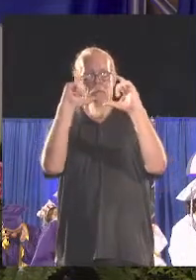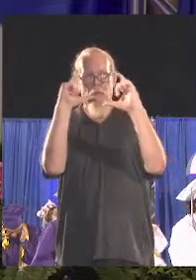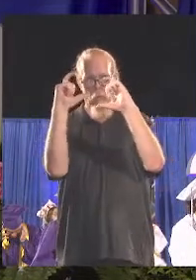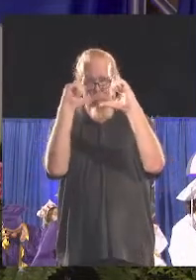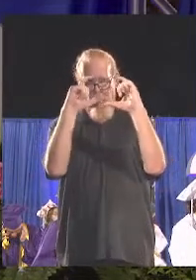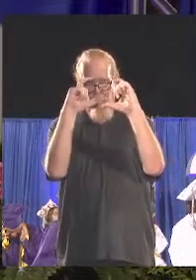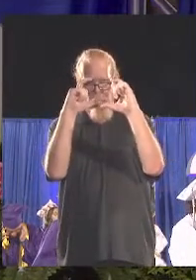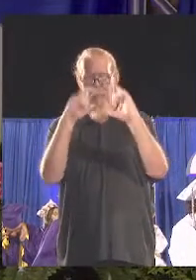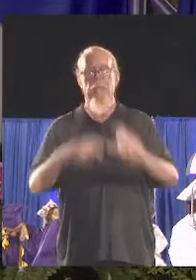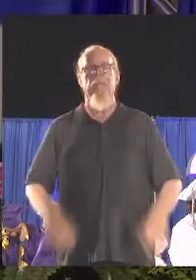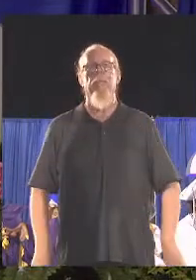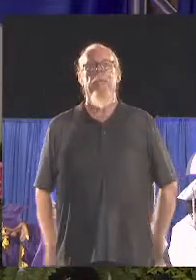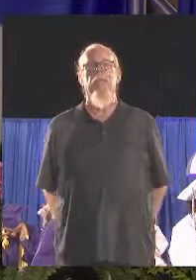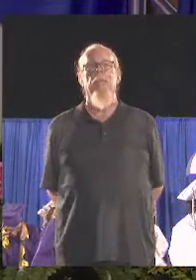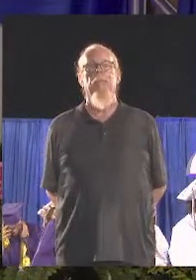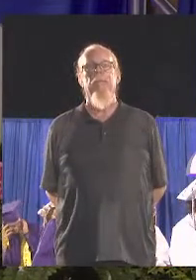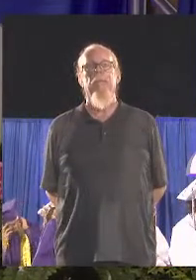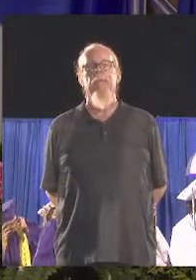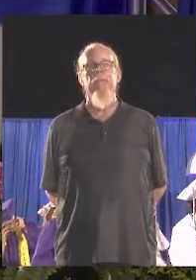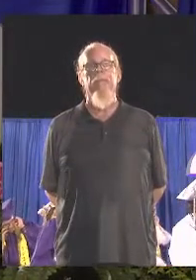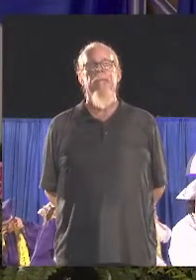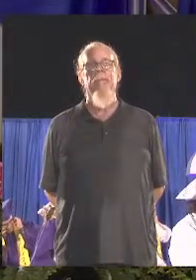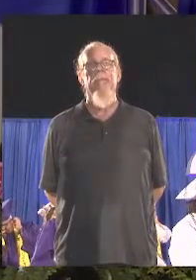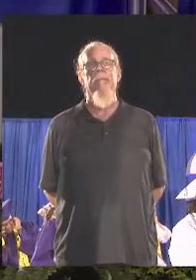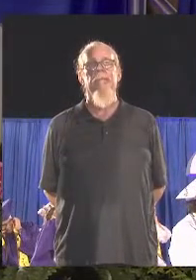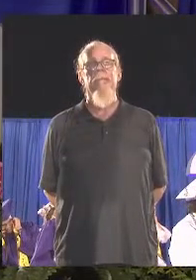Good job, Avan.